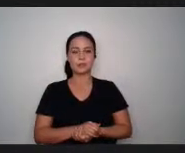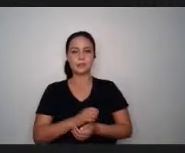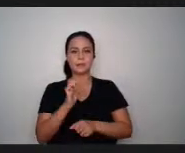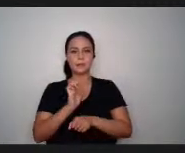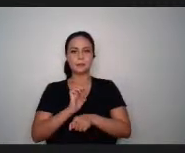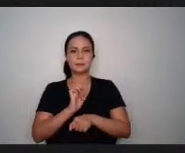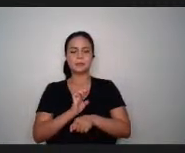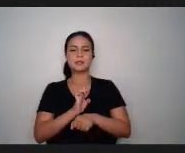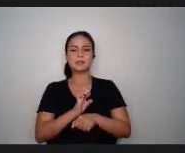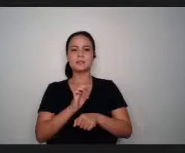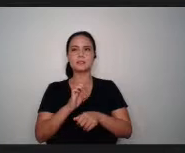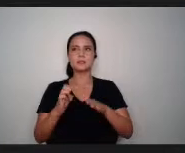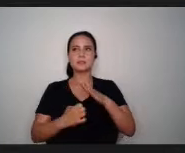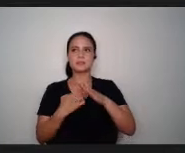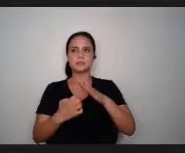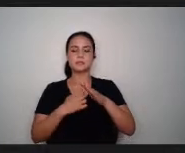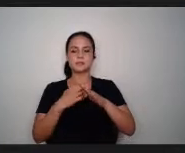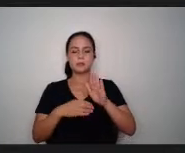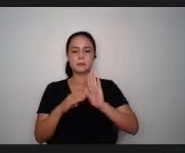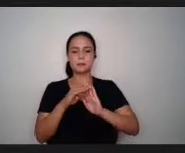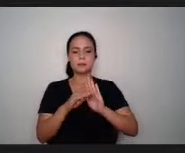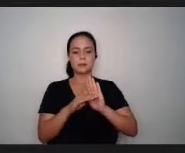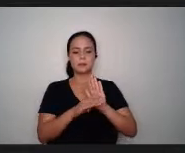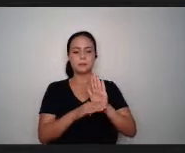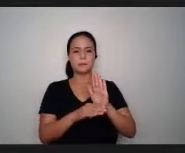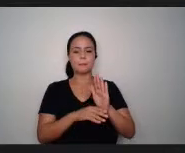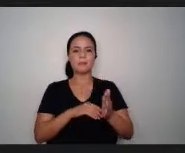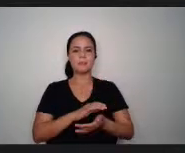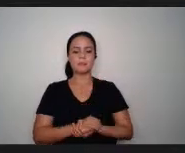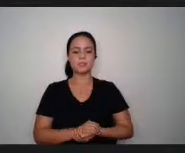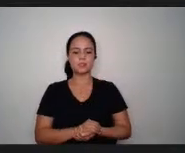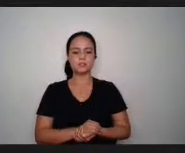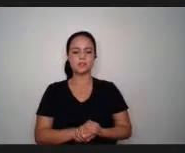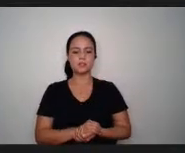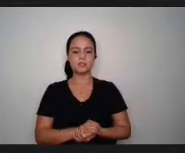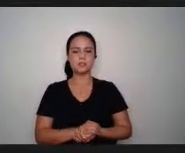Here, oh, I didn't put here, but it's platform